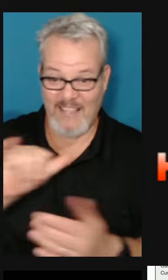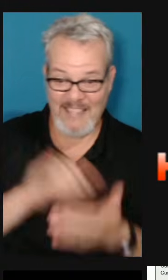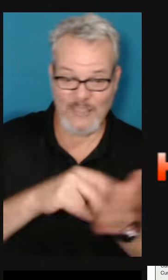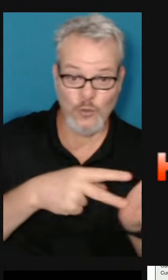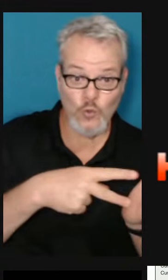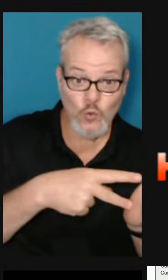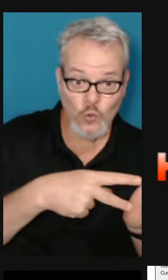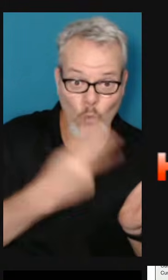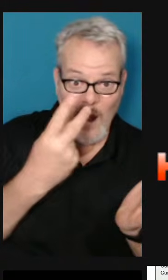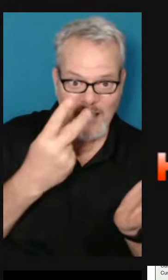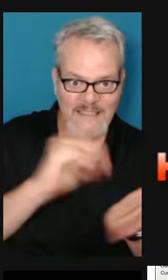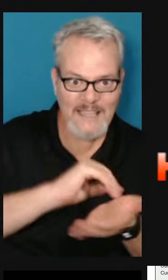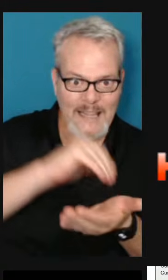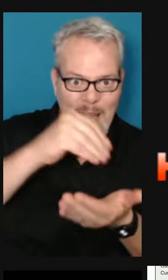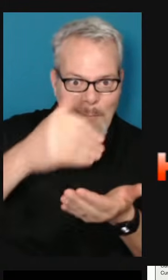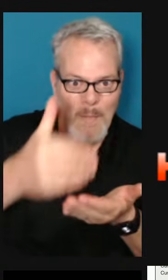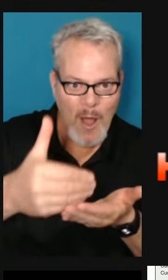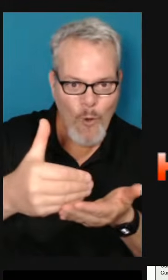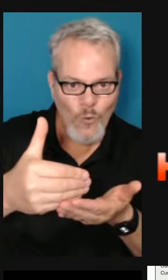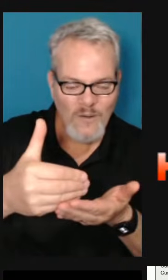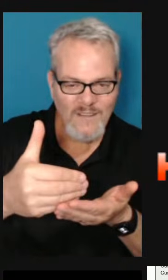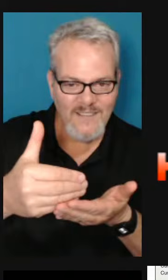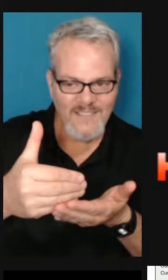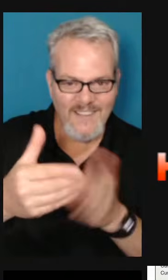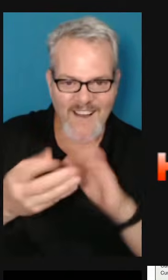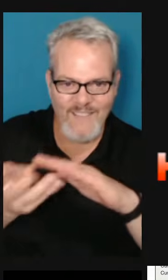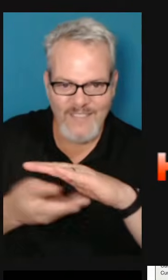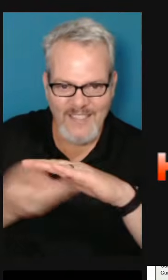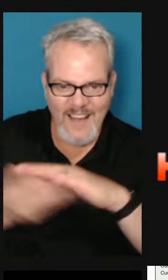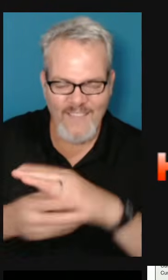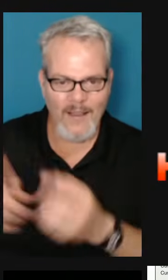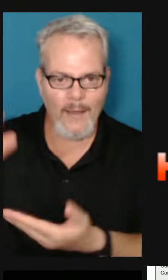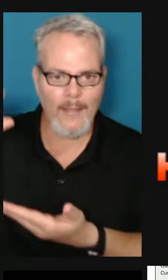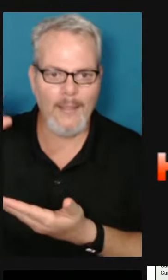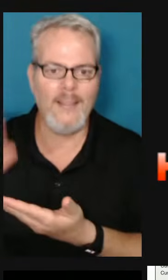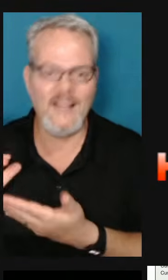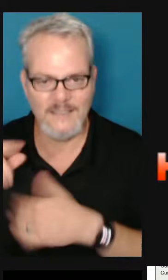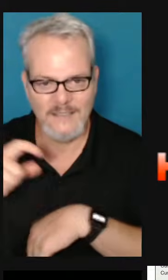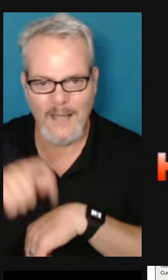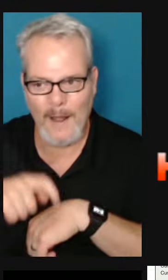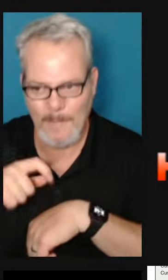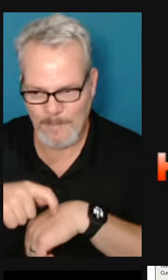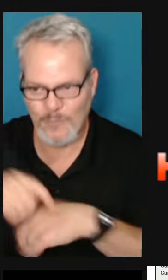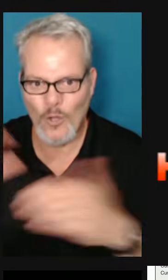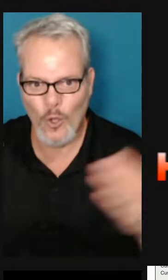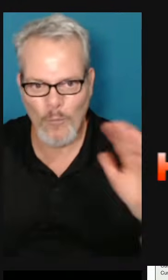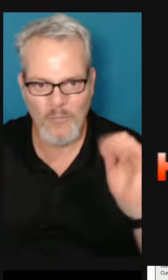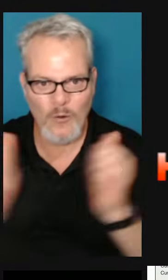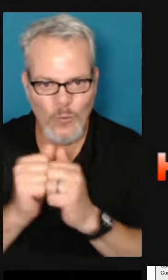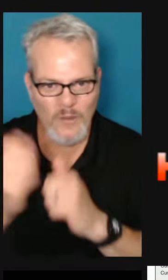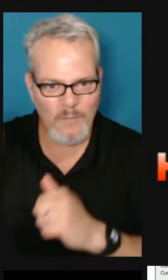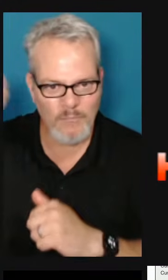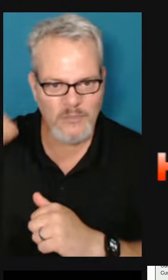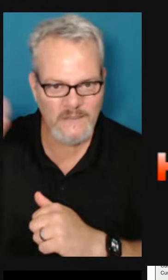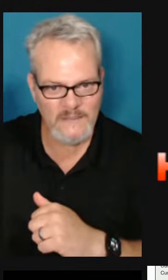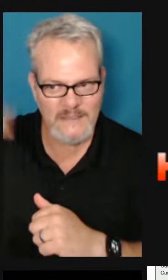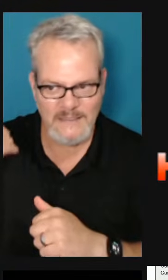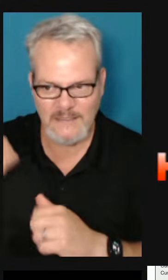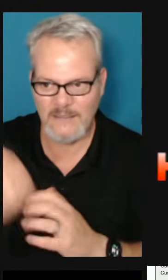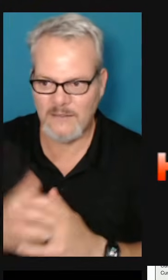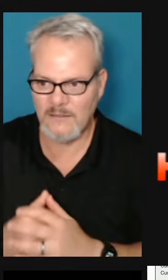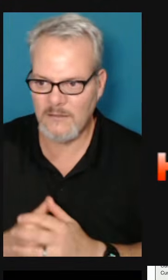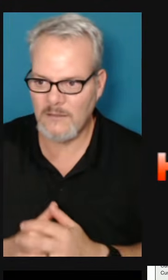the amount of lava in less time than the other one had, because the other one was just